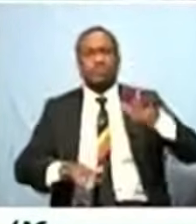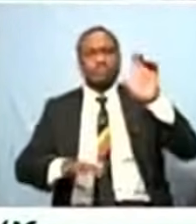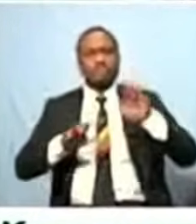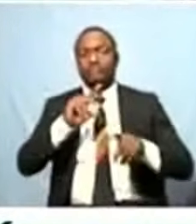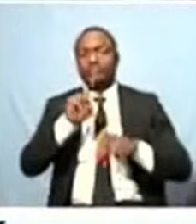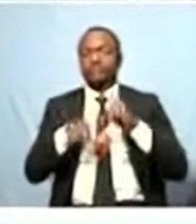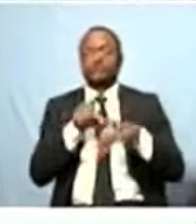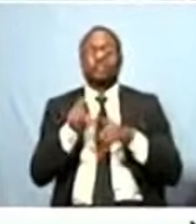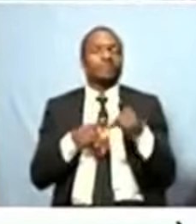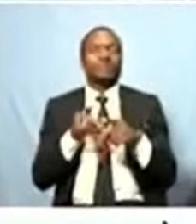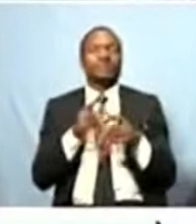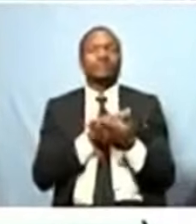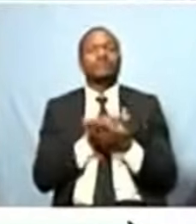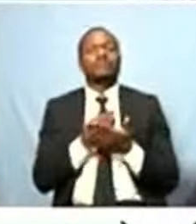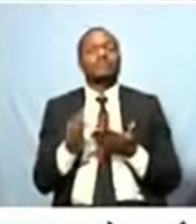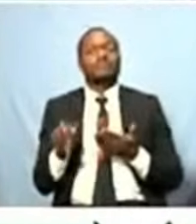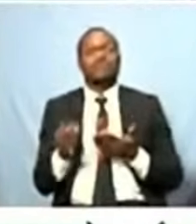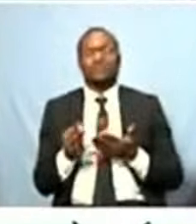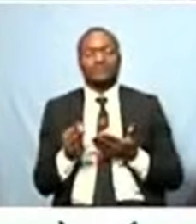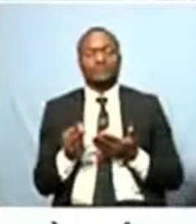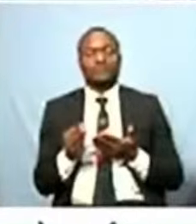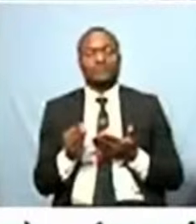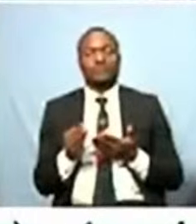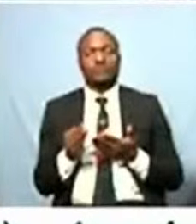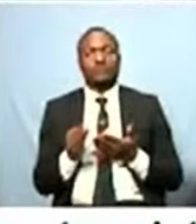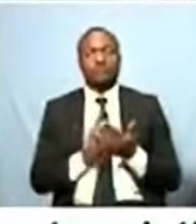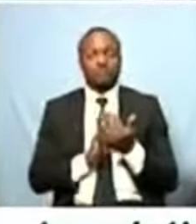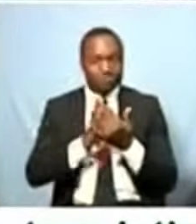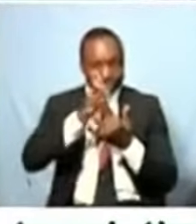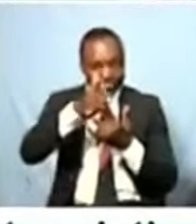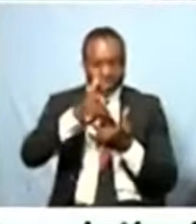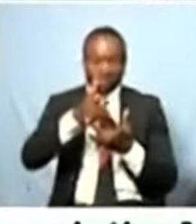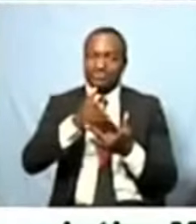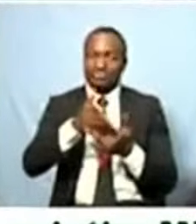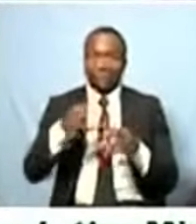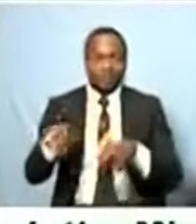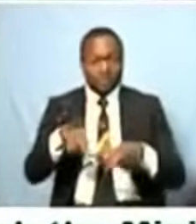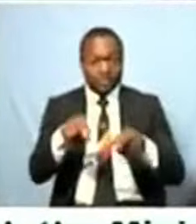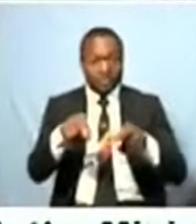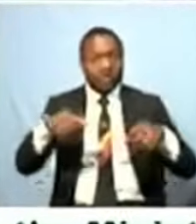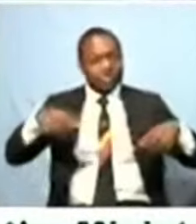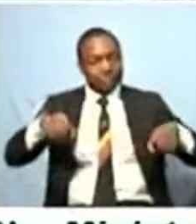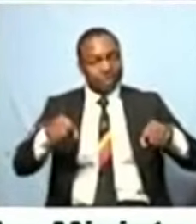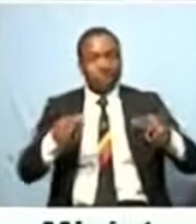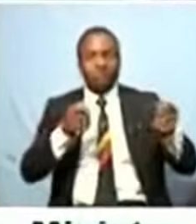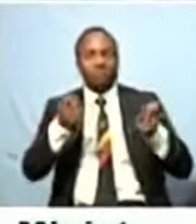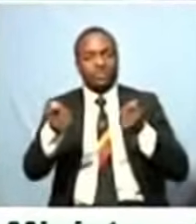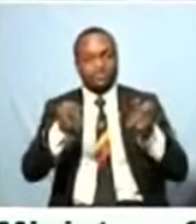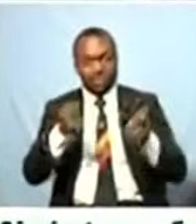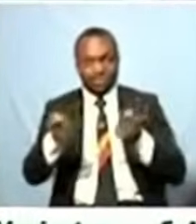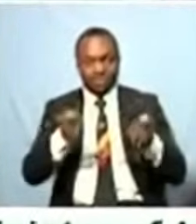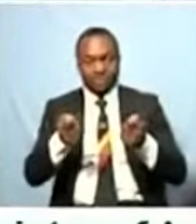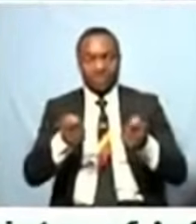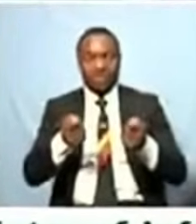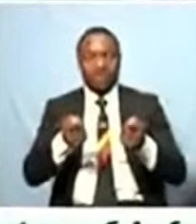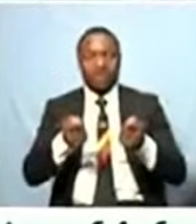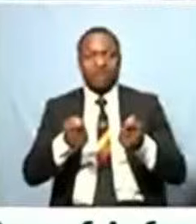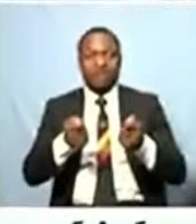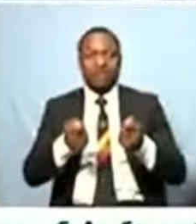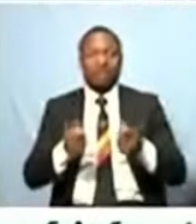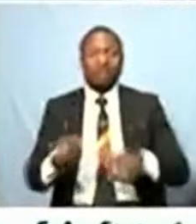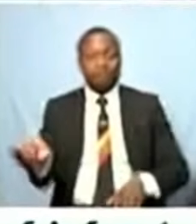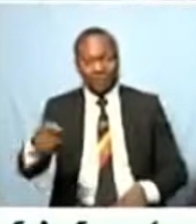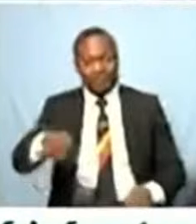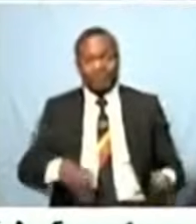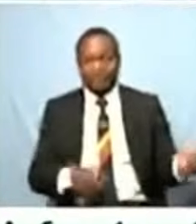stranded. No one can cross that river right now. Vehicles, motorbikes, ox carts, and